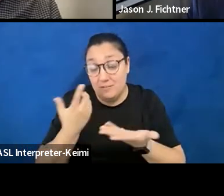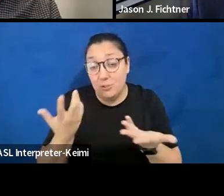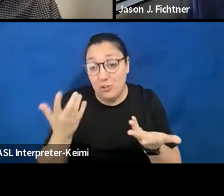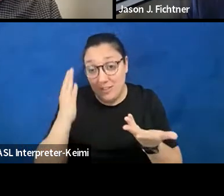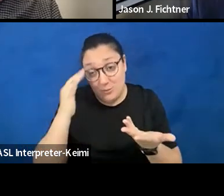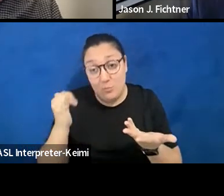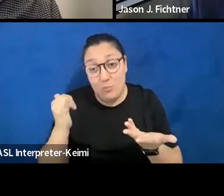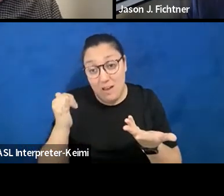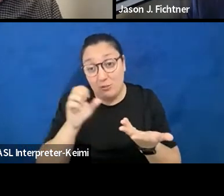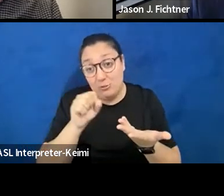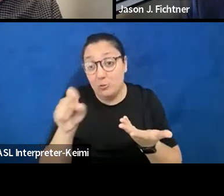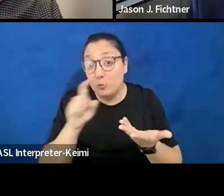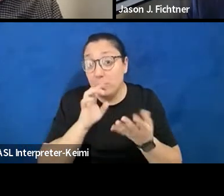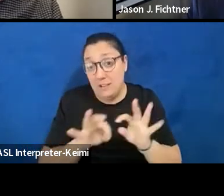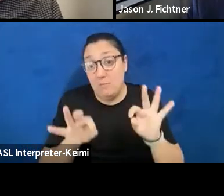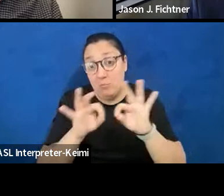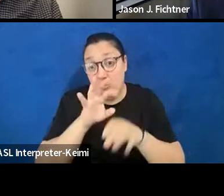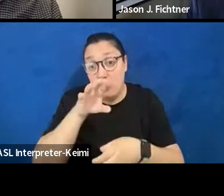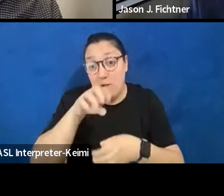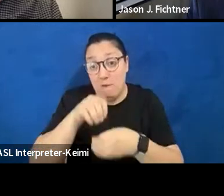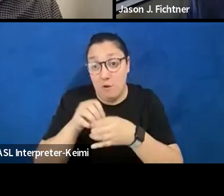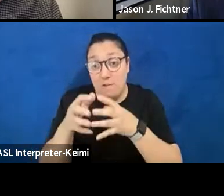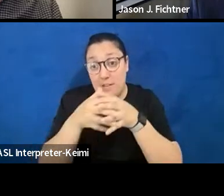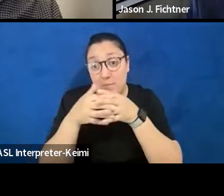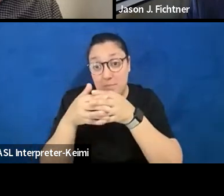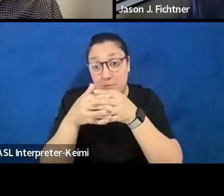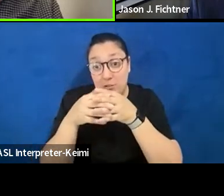part of the American infrastructure.